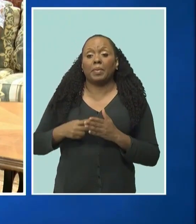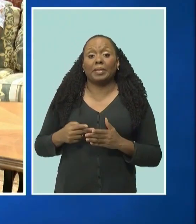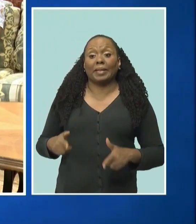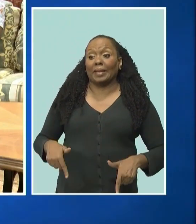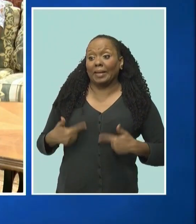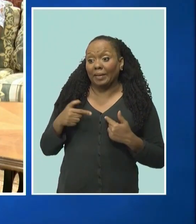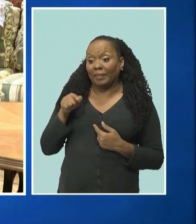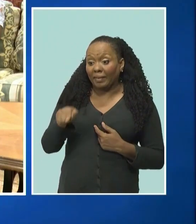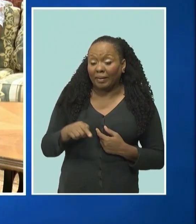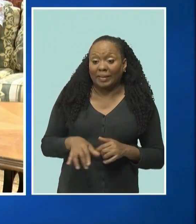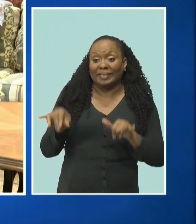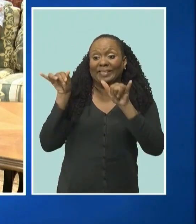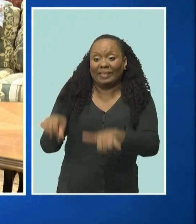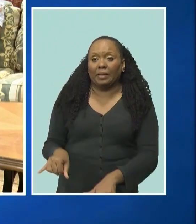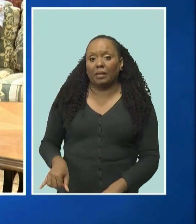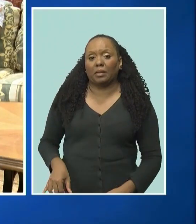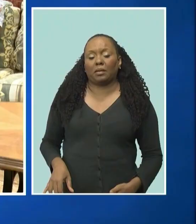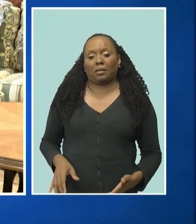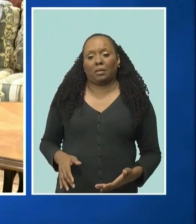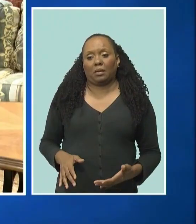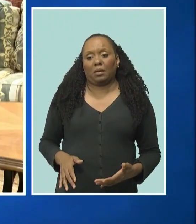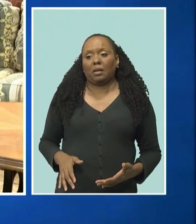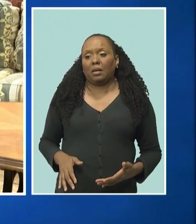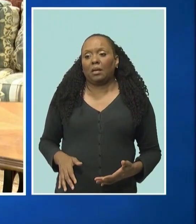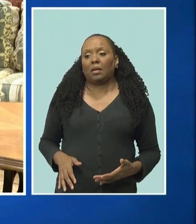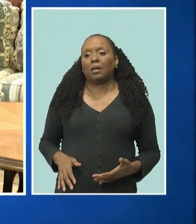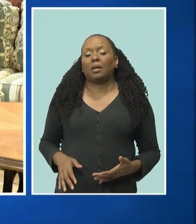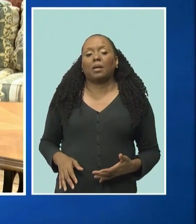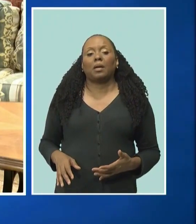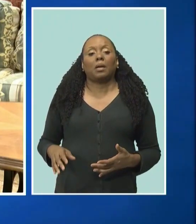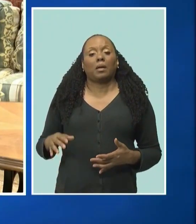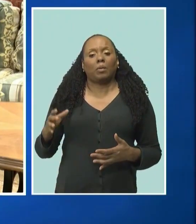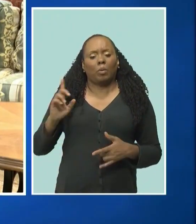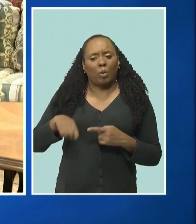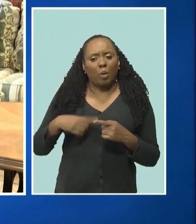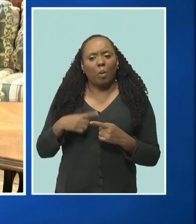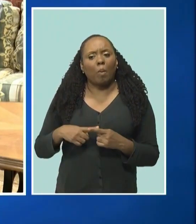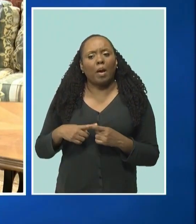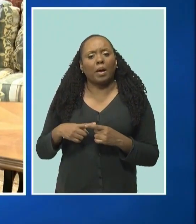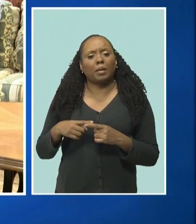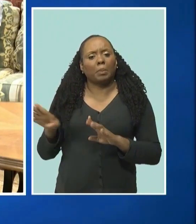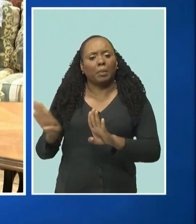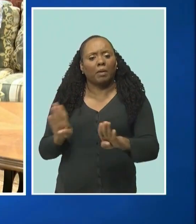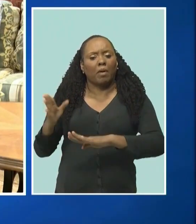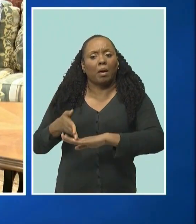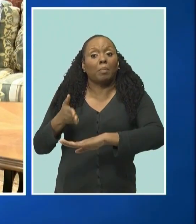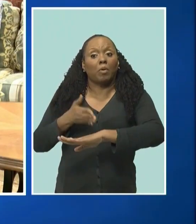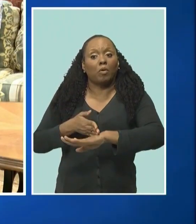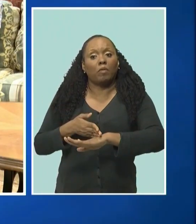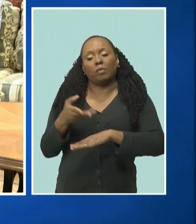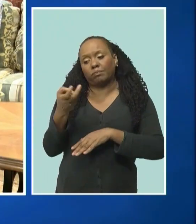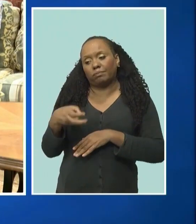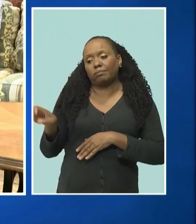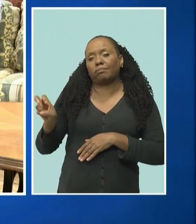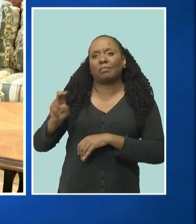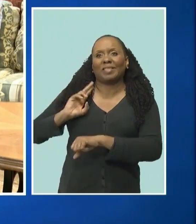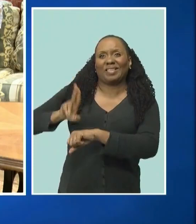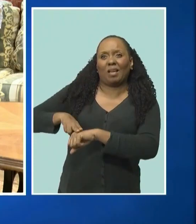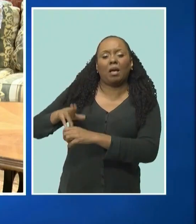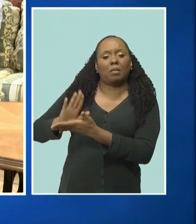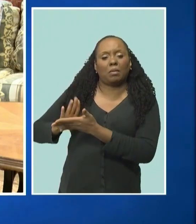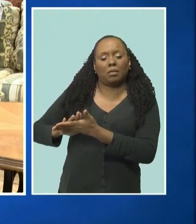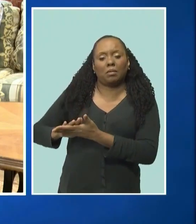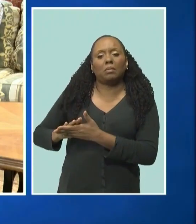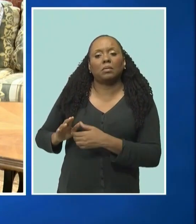there until they've reached that point where we think that they can go into normal schools or into the society, to be productive